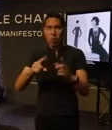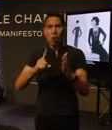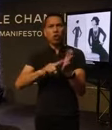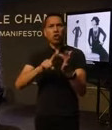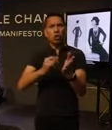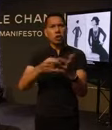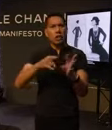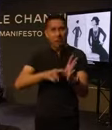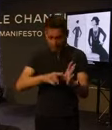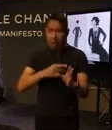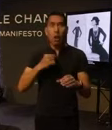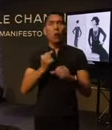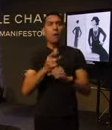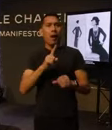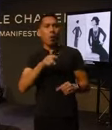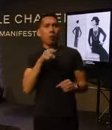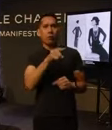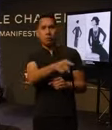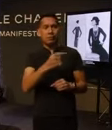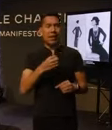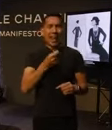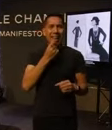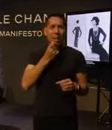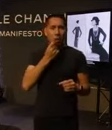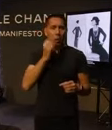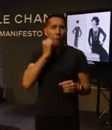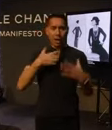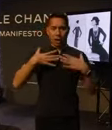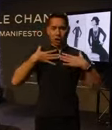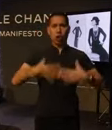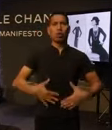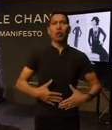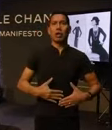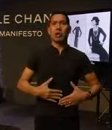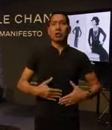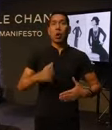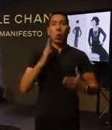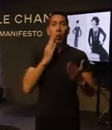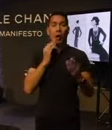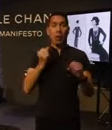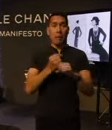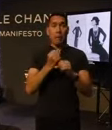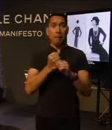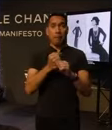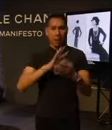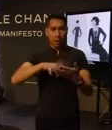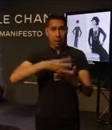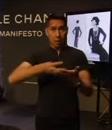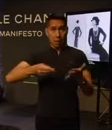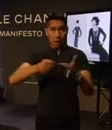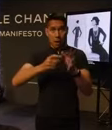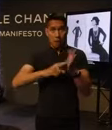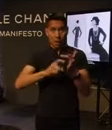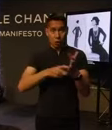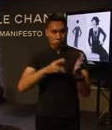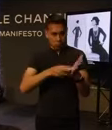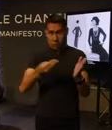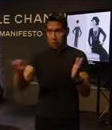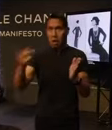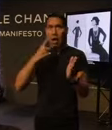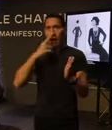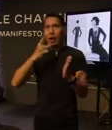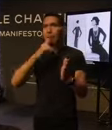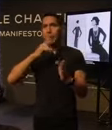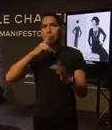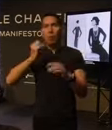black, little black dress very easy to reproduce at home once patterns became available. But then also she was using a little bit of, like, you know,